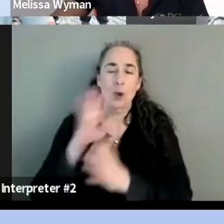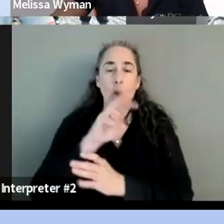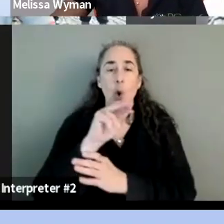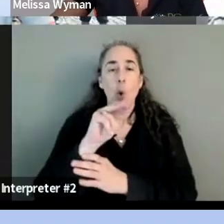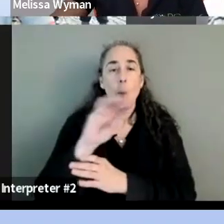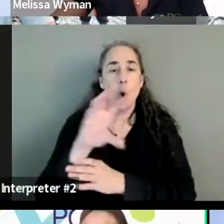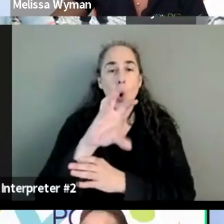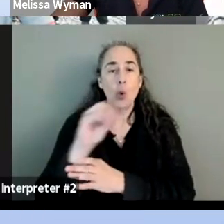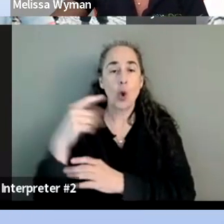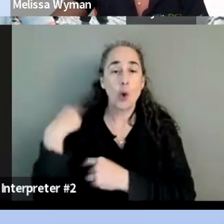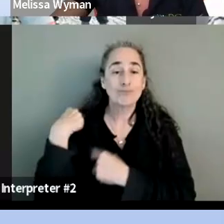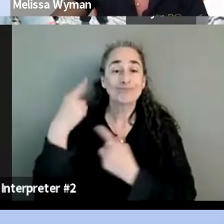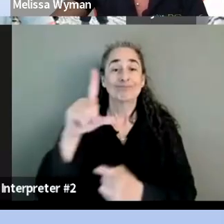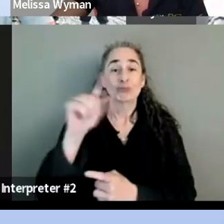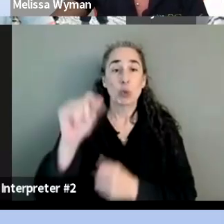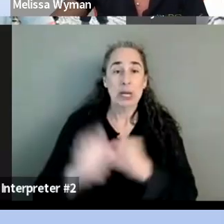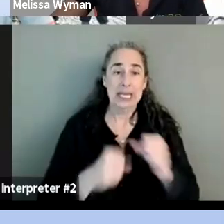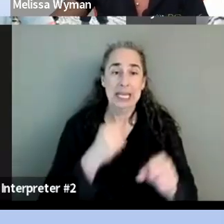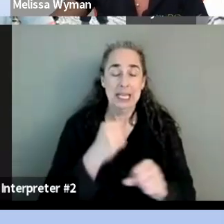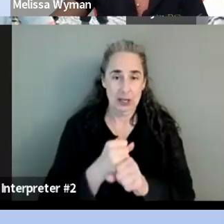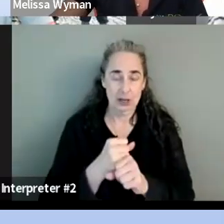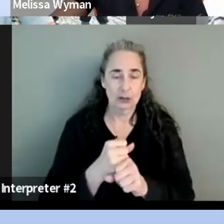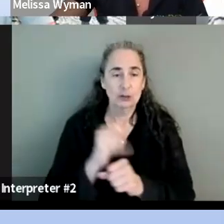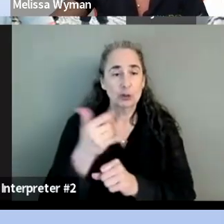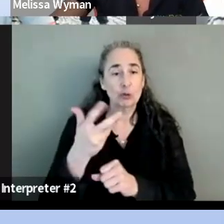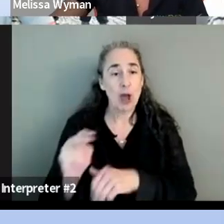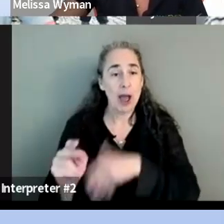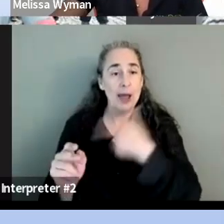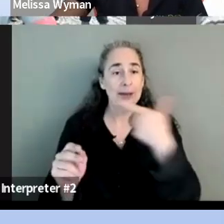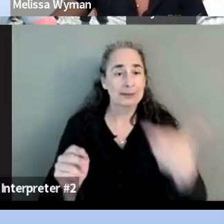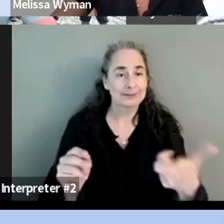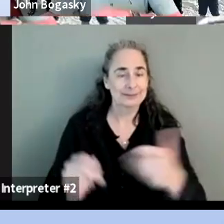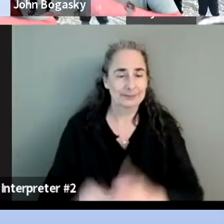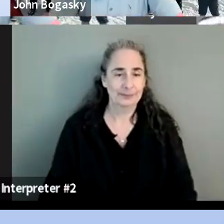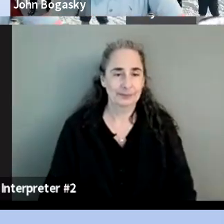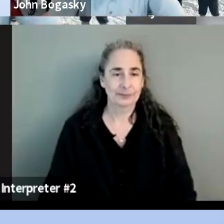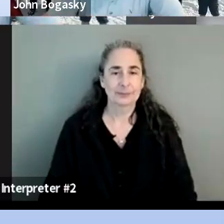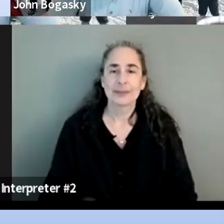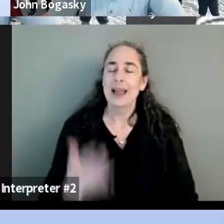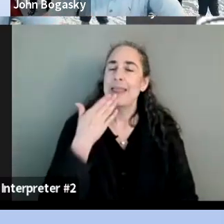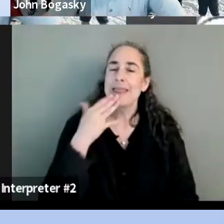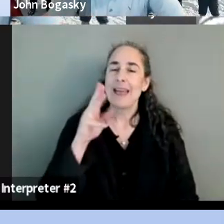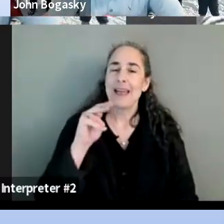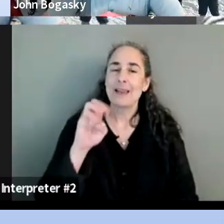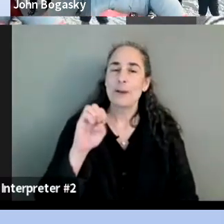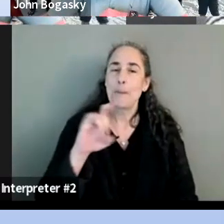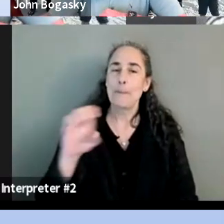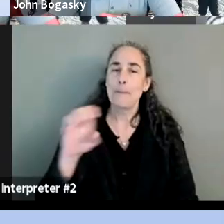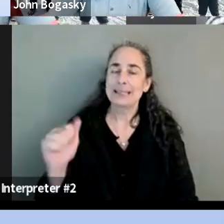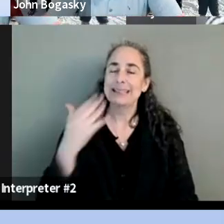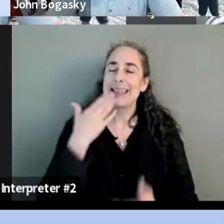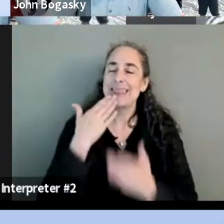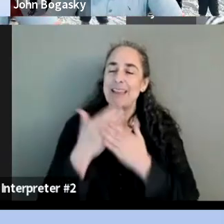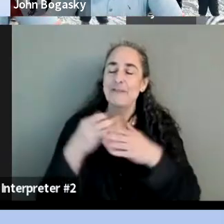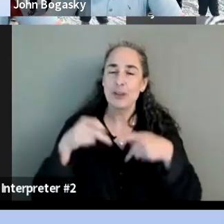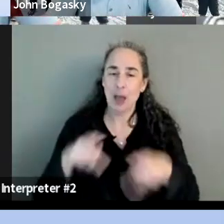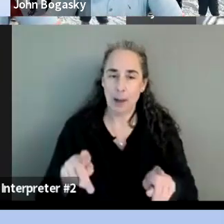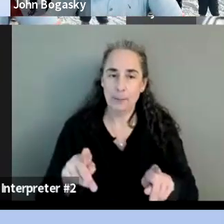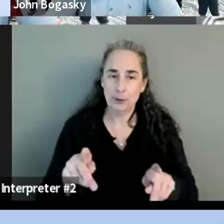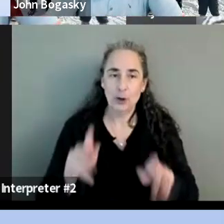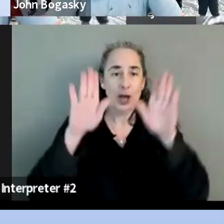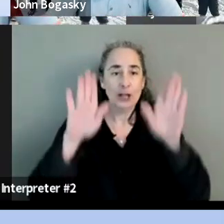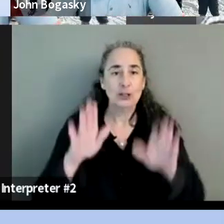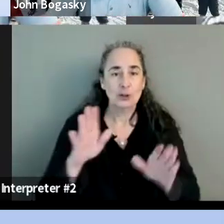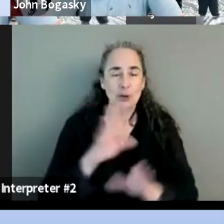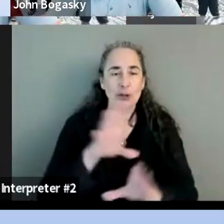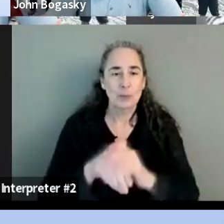for over 20 years. So, John? Thank you, Melissa, and thank you for this opportunity. It's great to be here